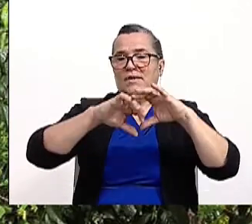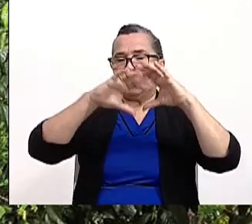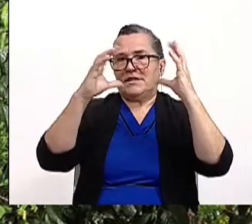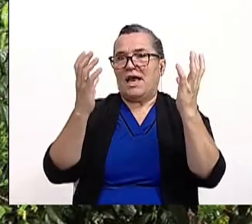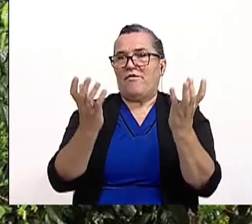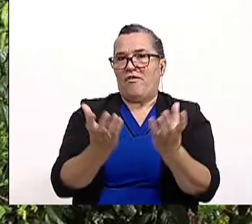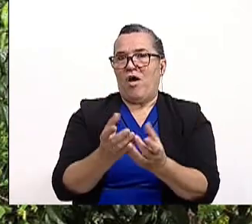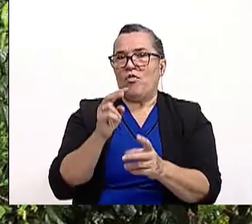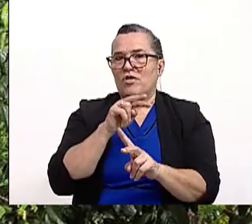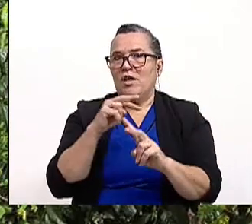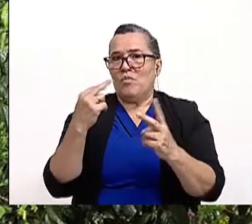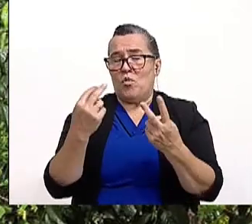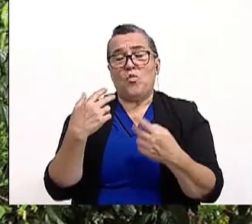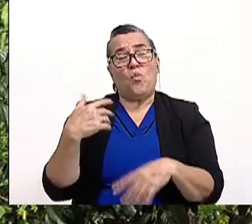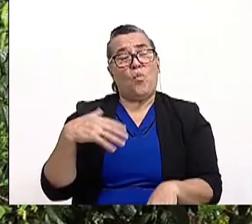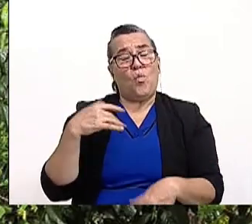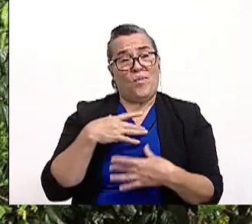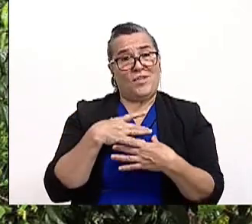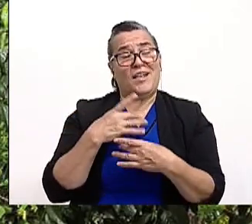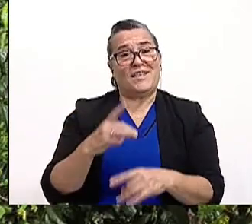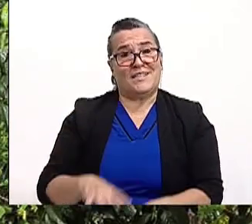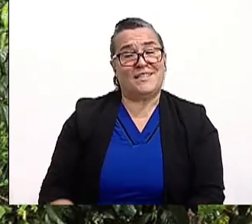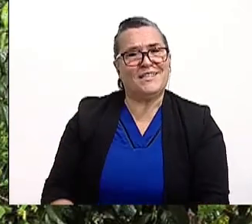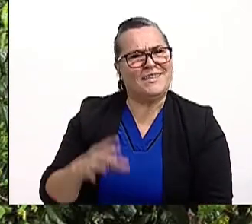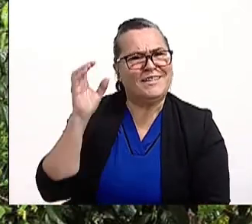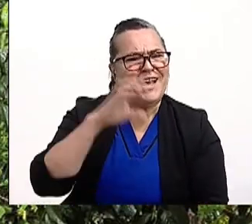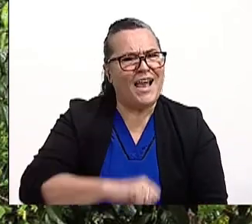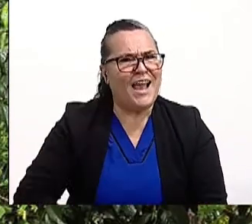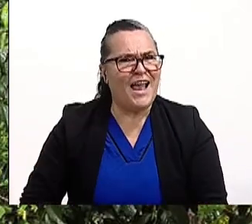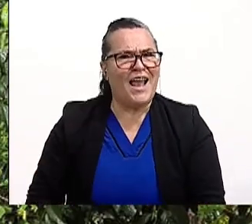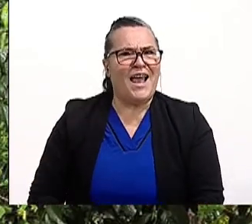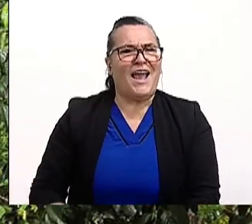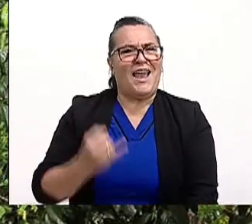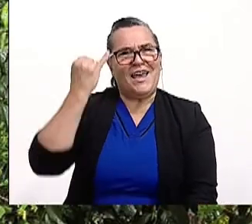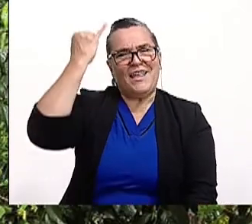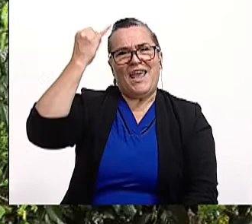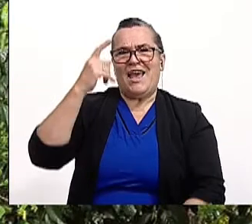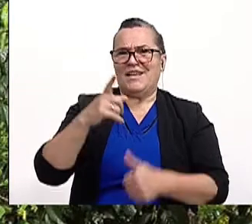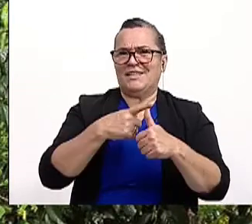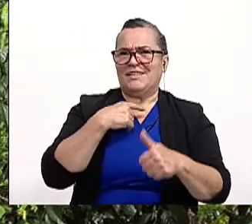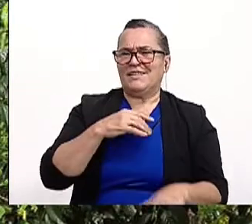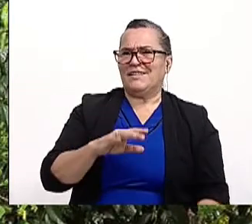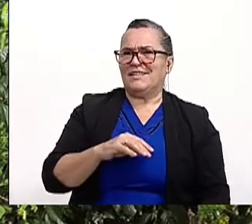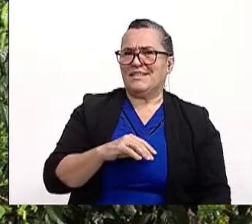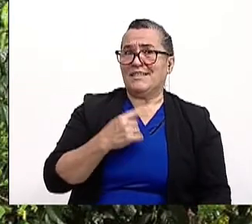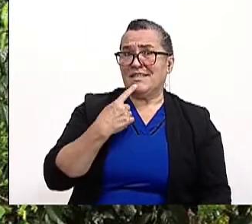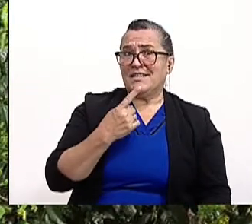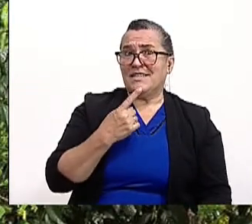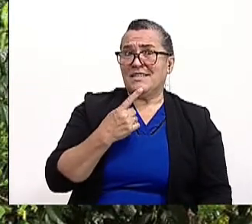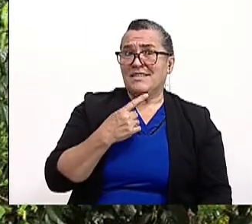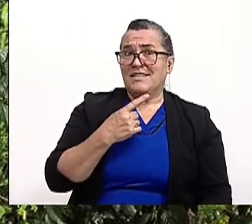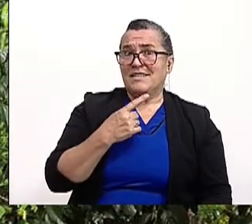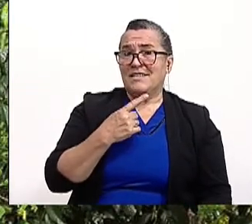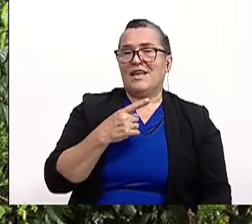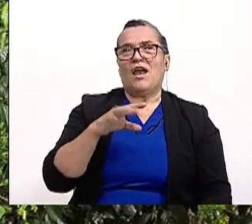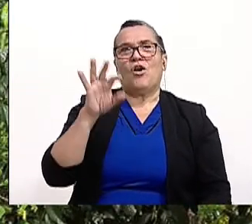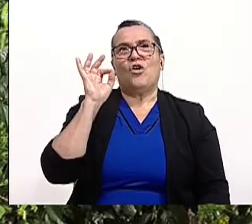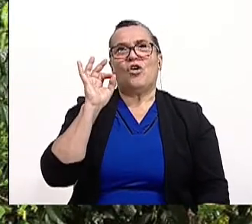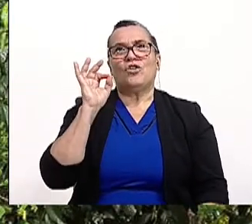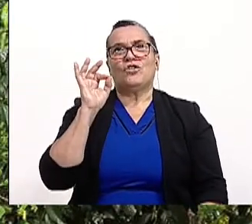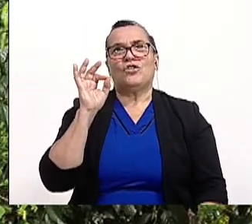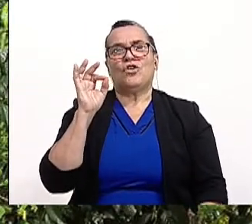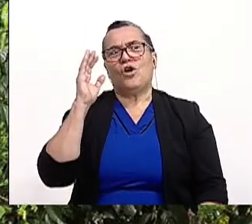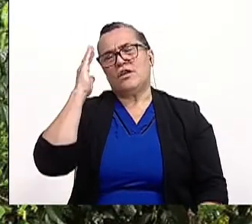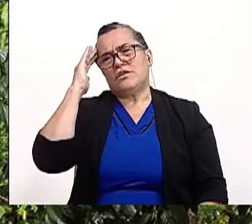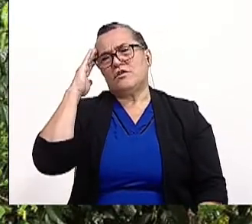Okay, very interesting. Okay, did you get the main idea? Did you find the gist? Did you